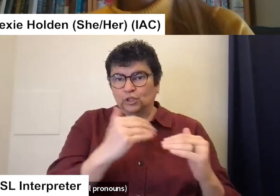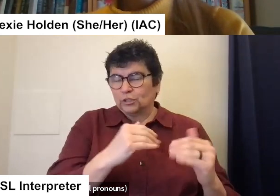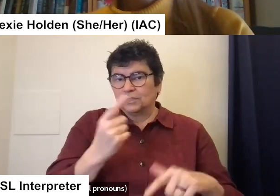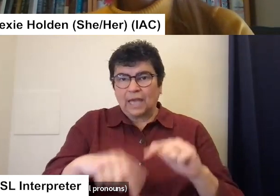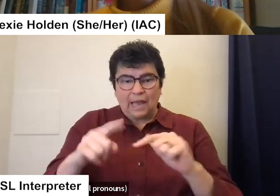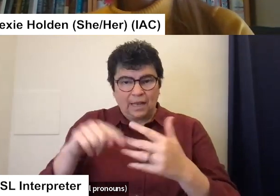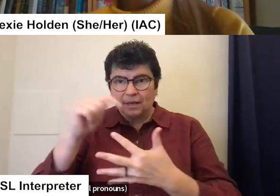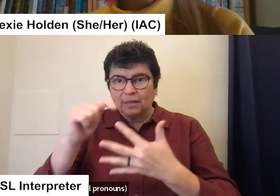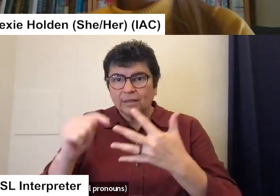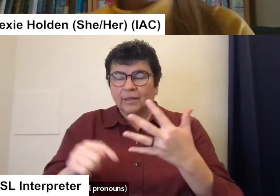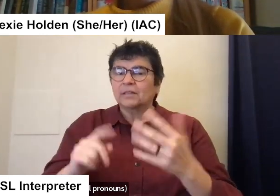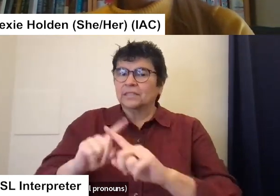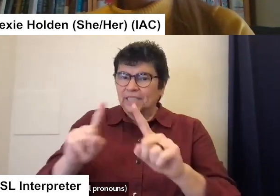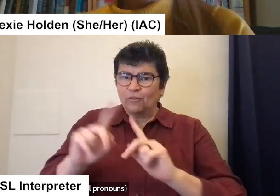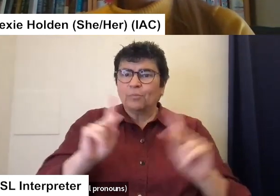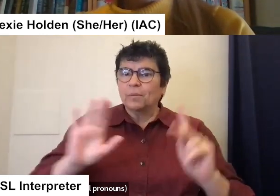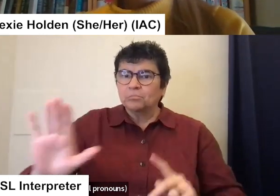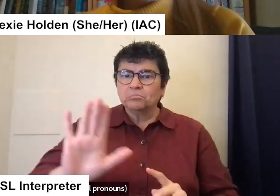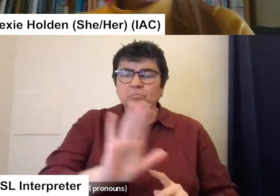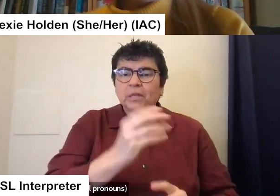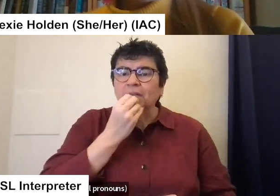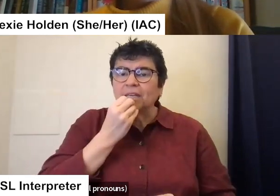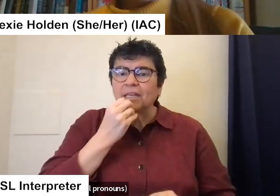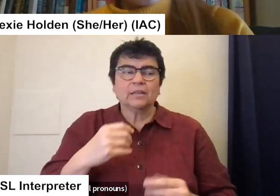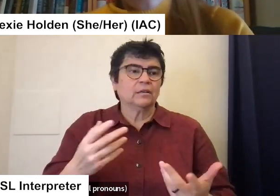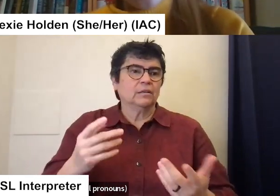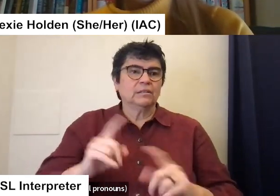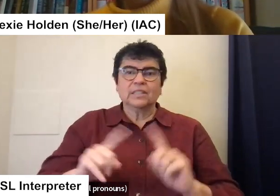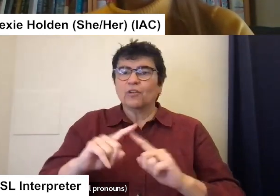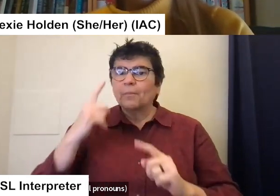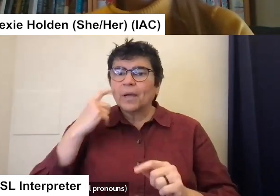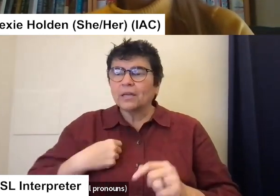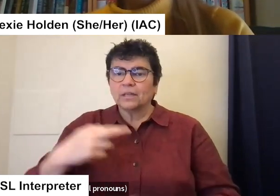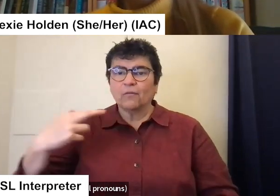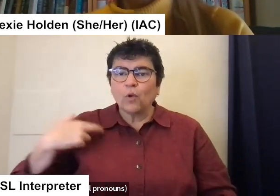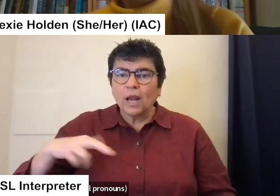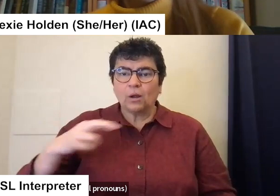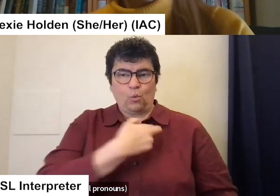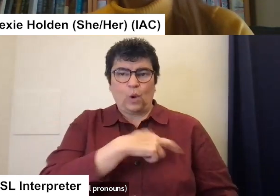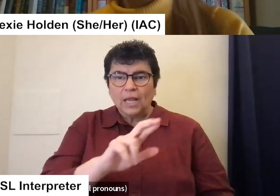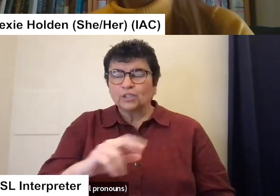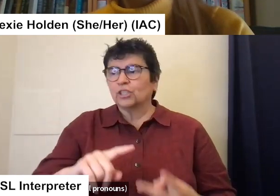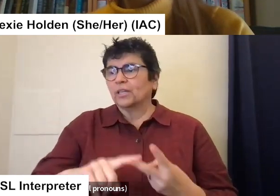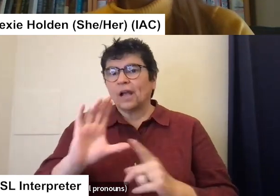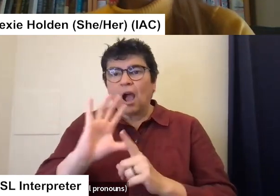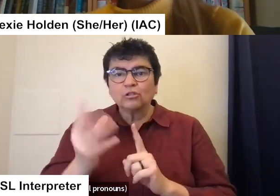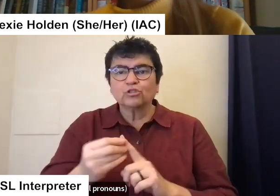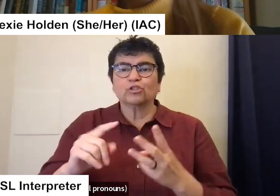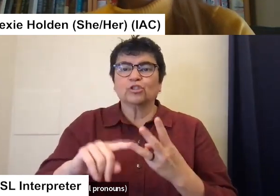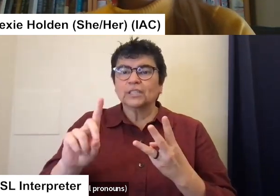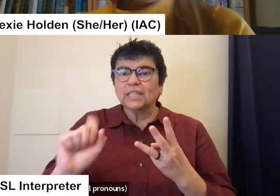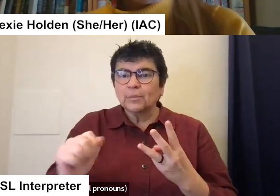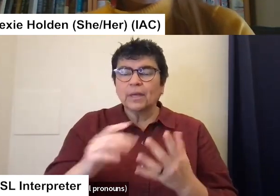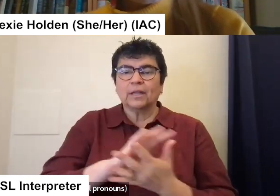that different people eat differently, again, because of culture, because of religion, because of disability, and being mindful of those things.